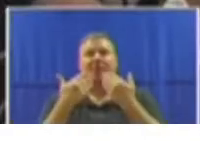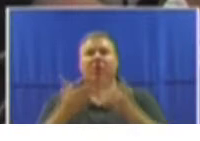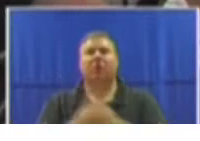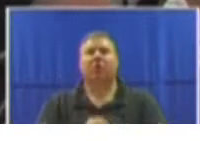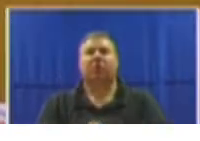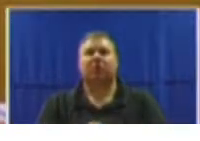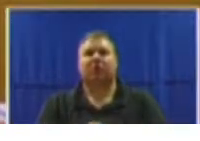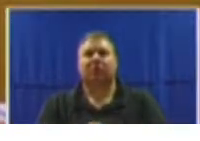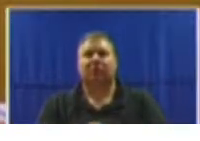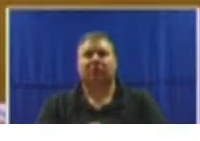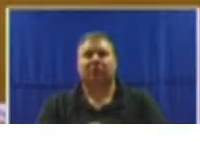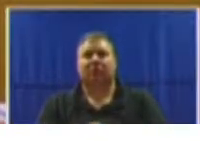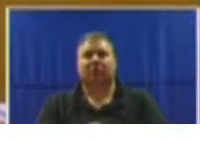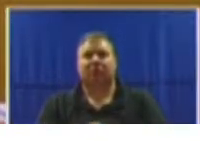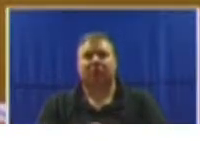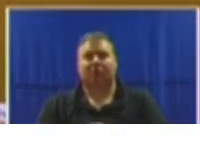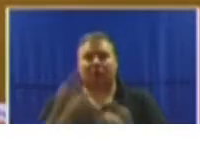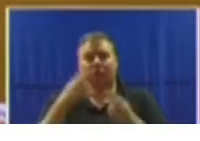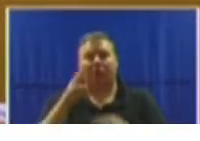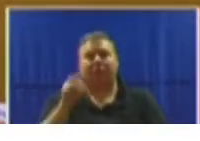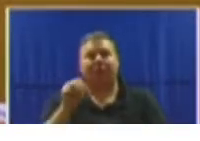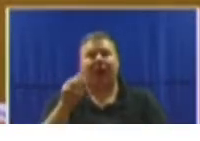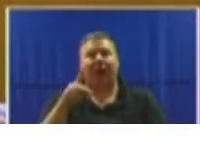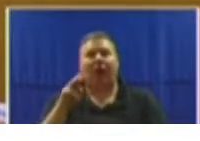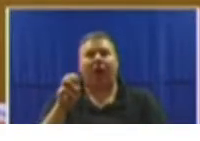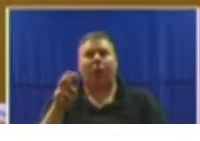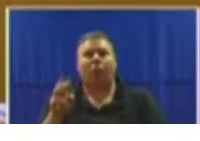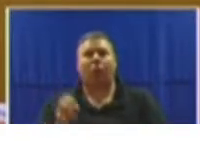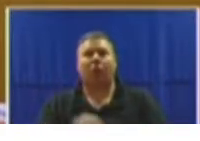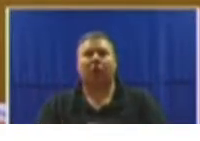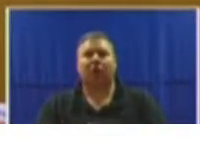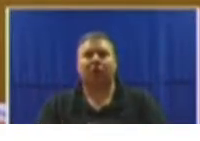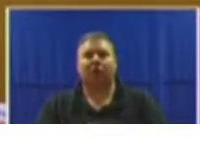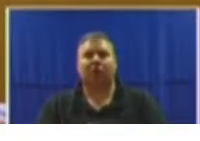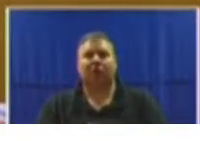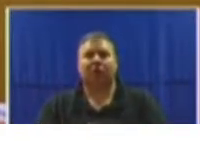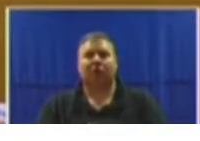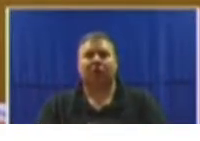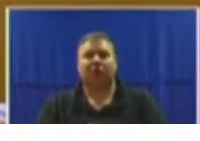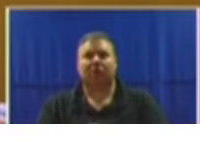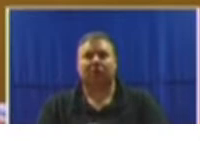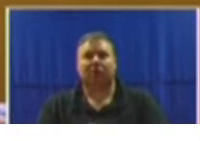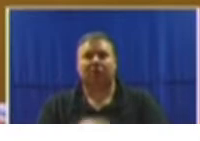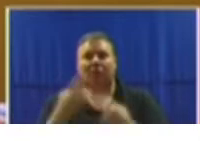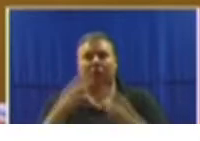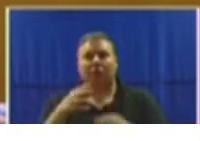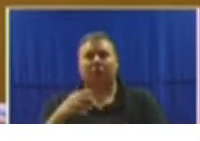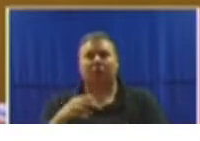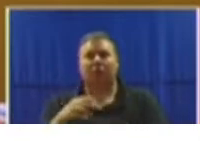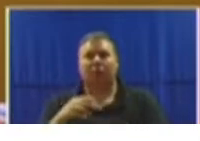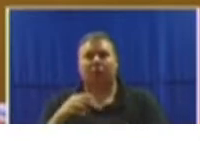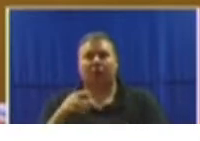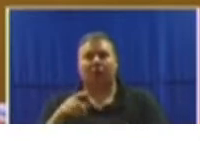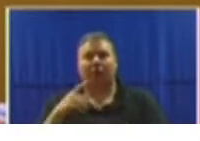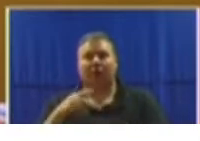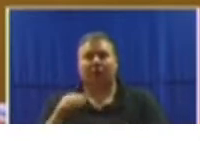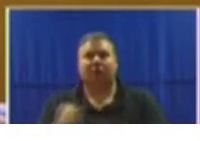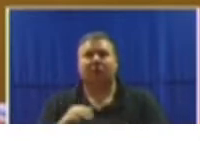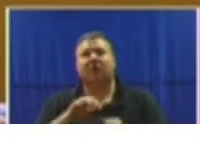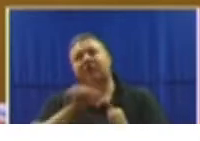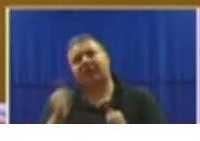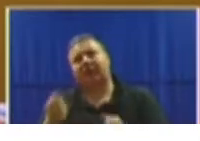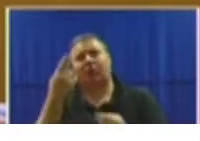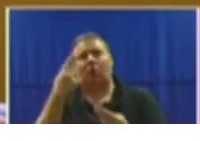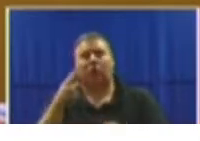much, honorable Makau. Now, honorable Zakute, followed by honorable